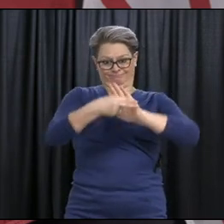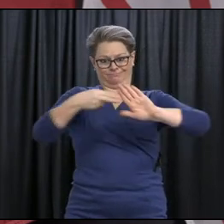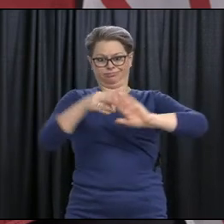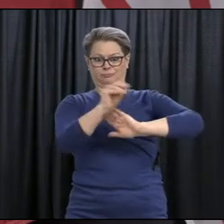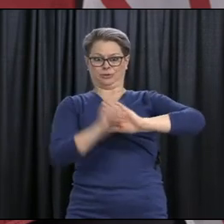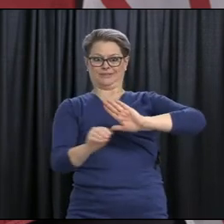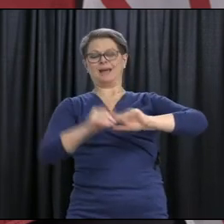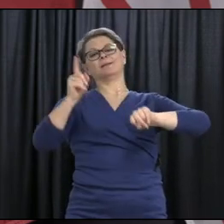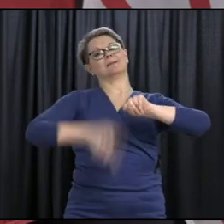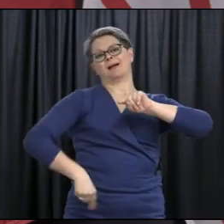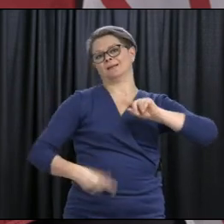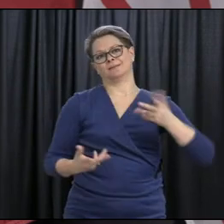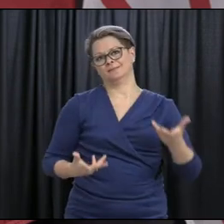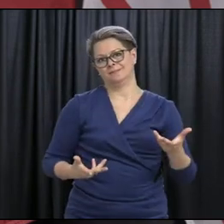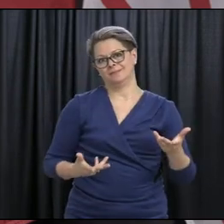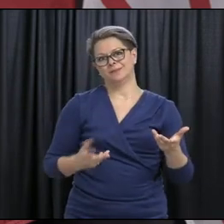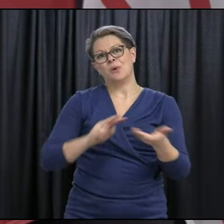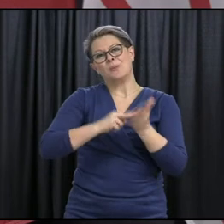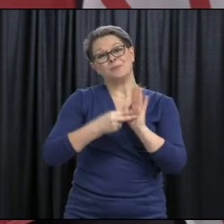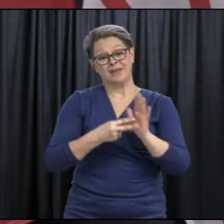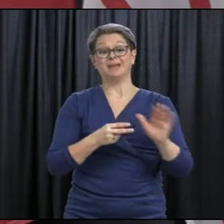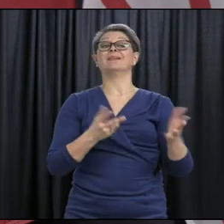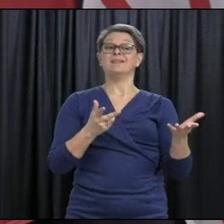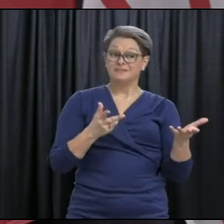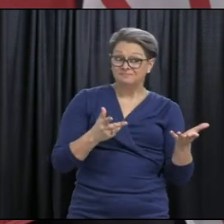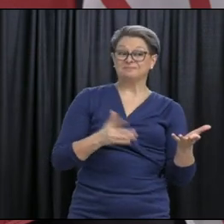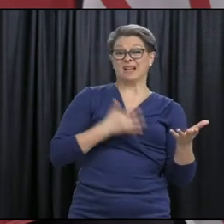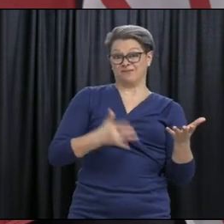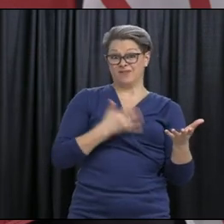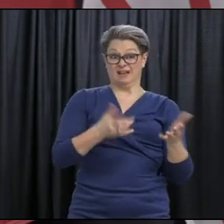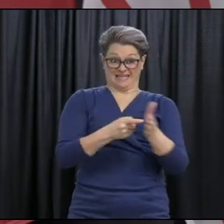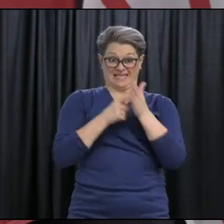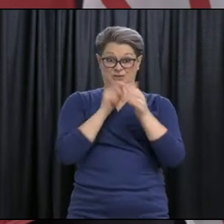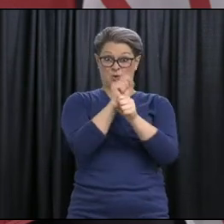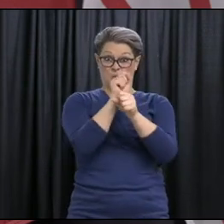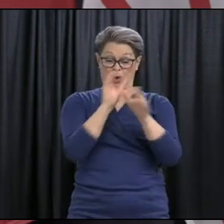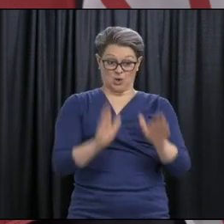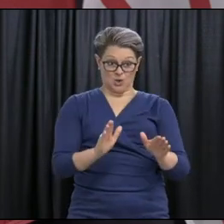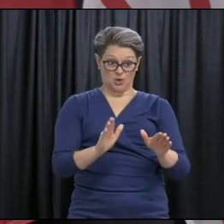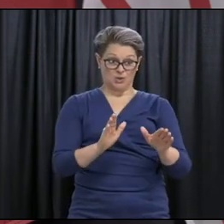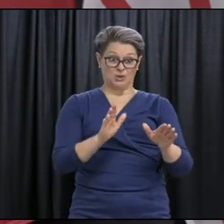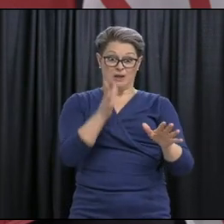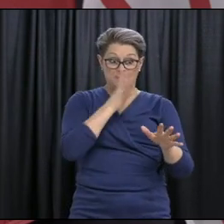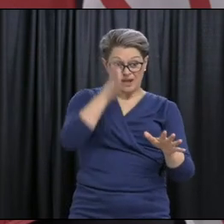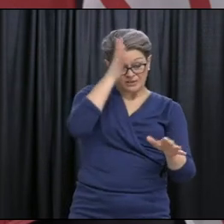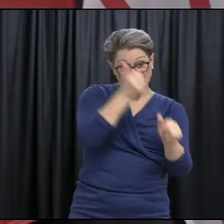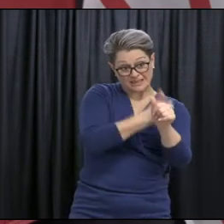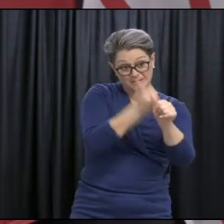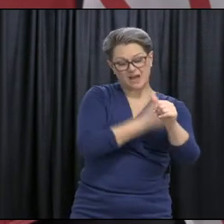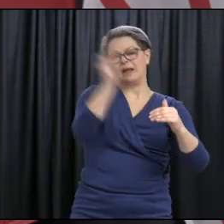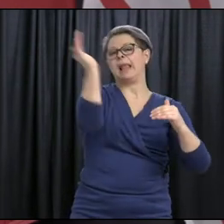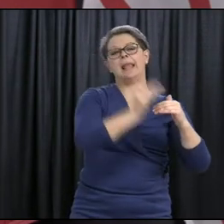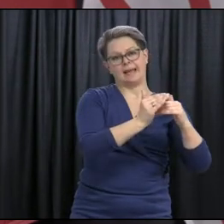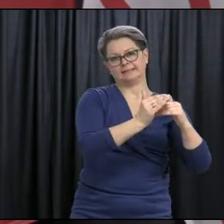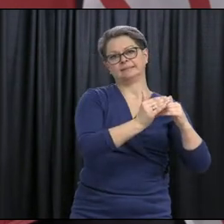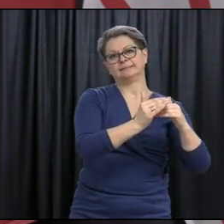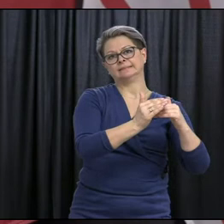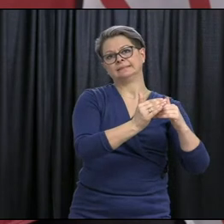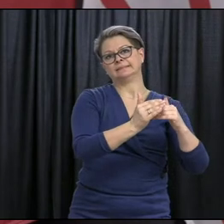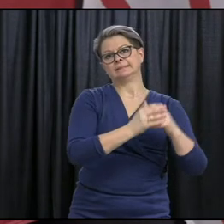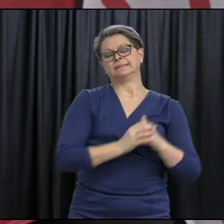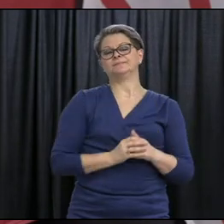very nature, we anticipate that the numbers would be significantly lower than 70%. If there are cases where